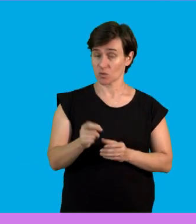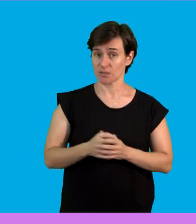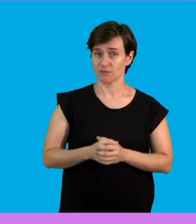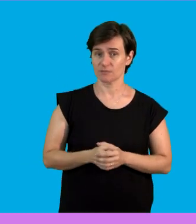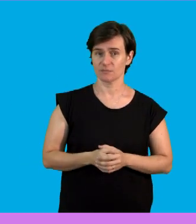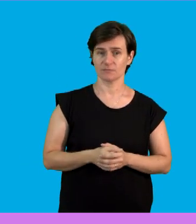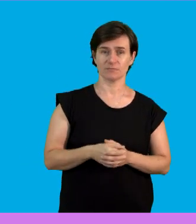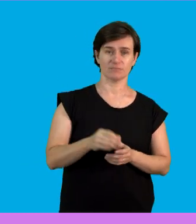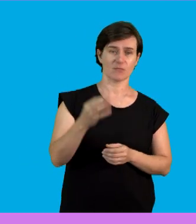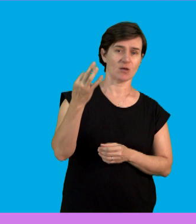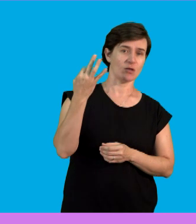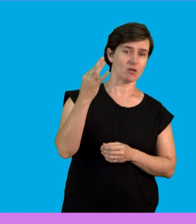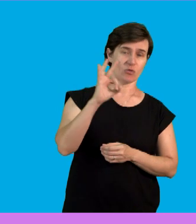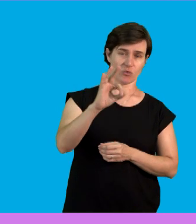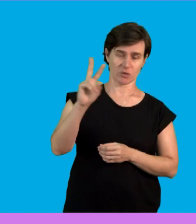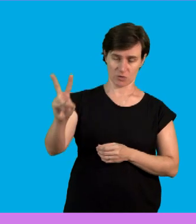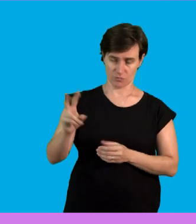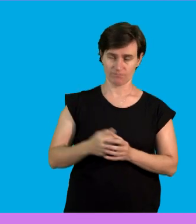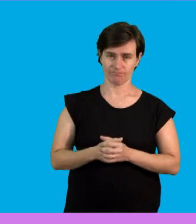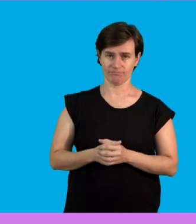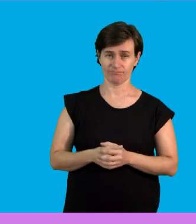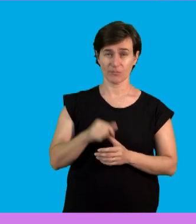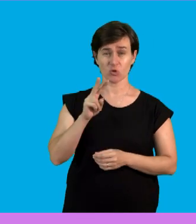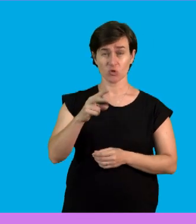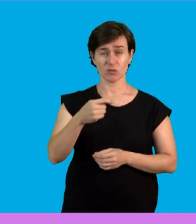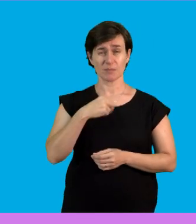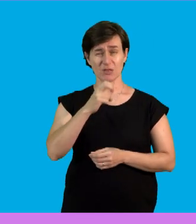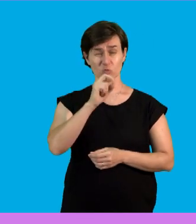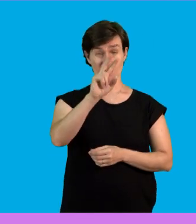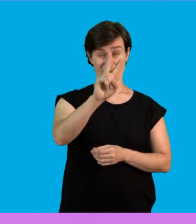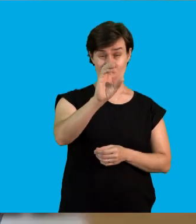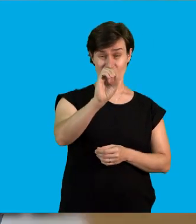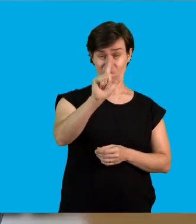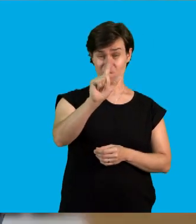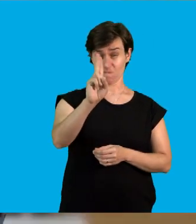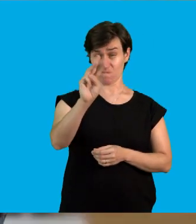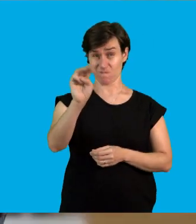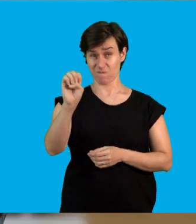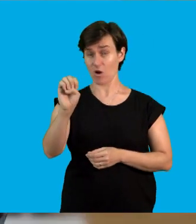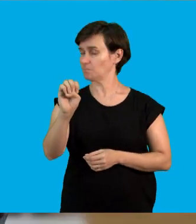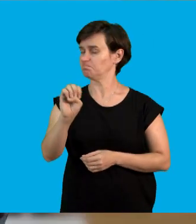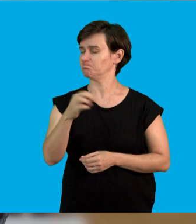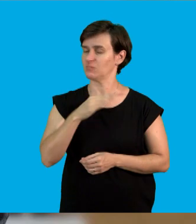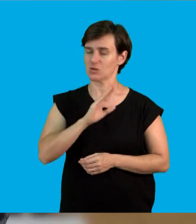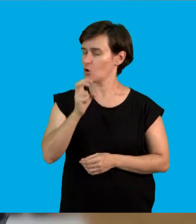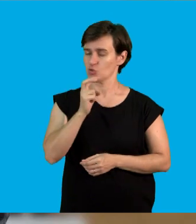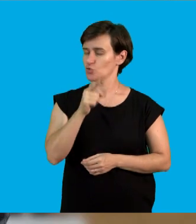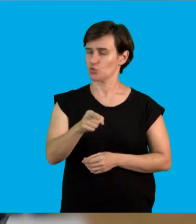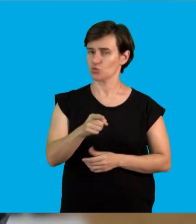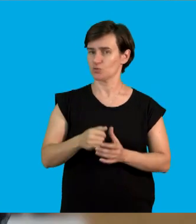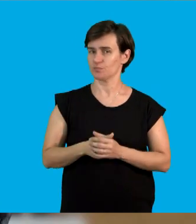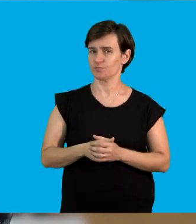us 32. Nowhere did you see me using the volume and dividing it with the other